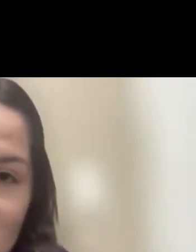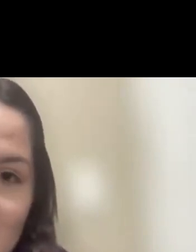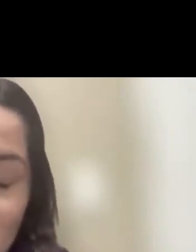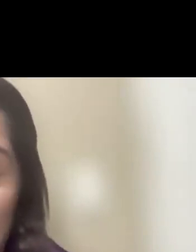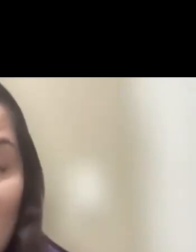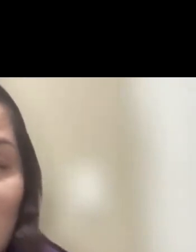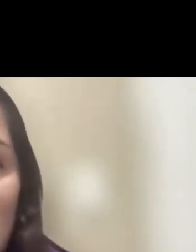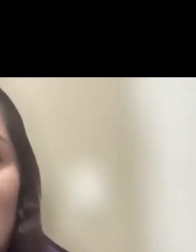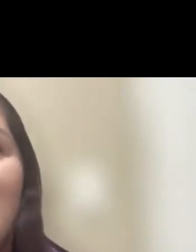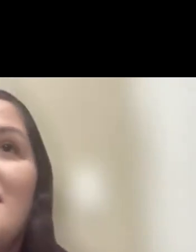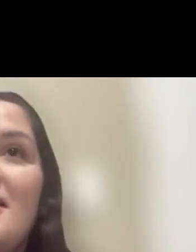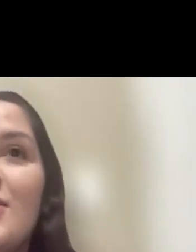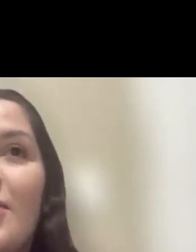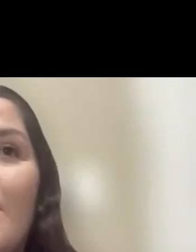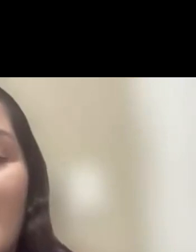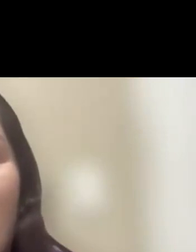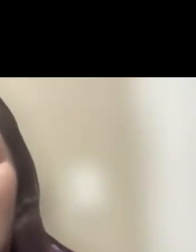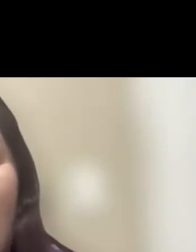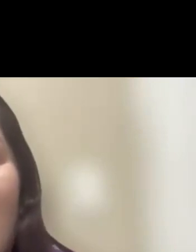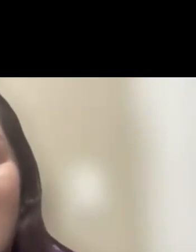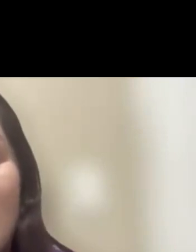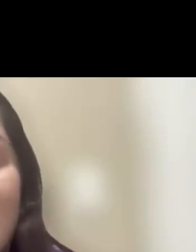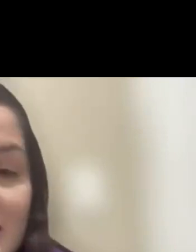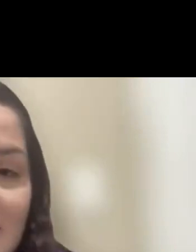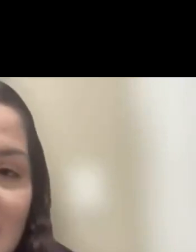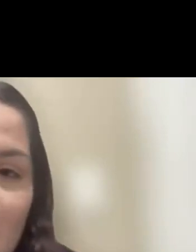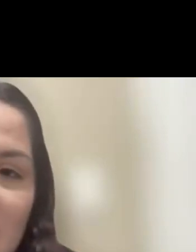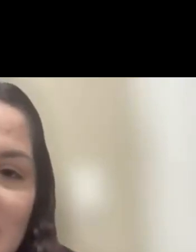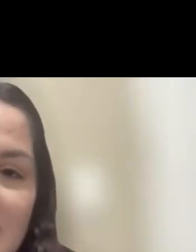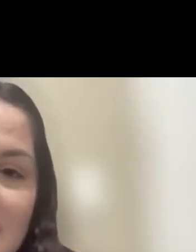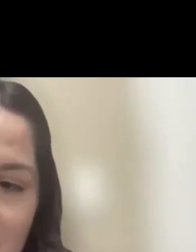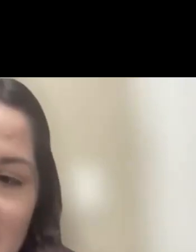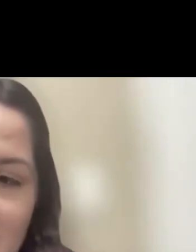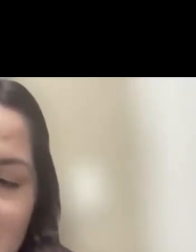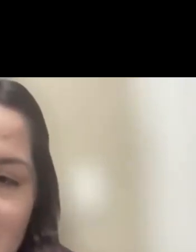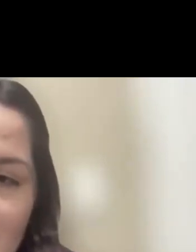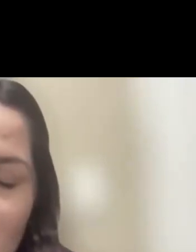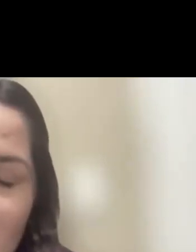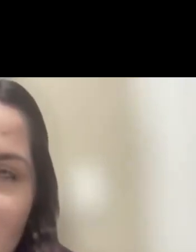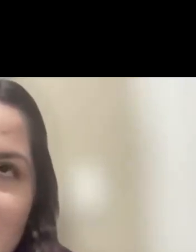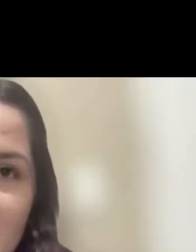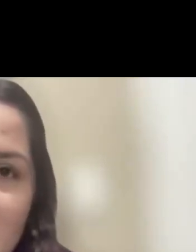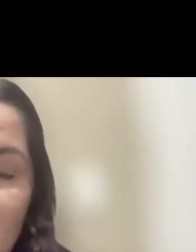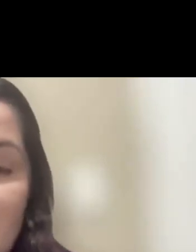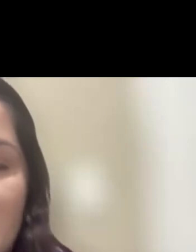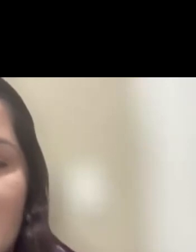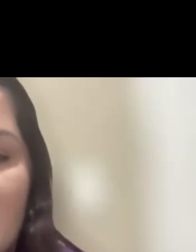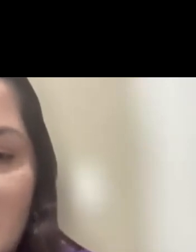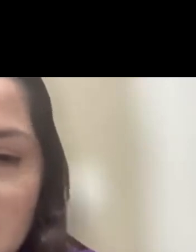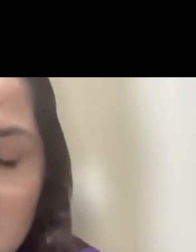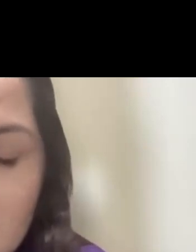every day, we just couldn't wait for that, honestly. So I kept insisting, and what they did is they got us in so